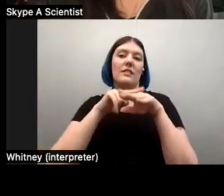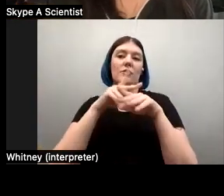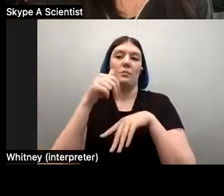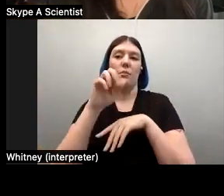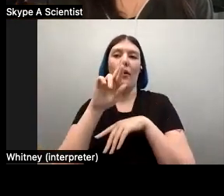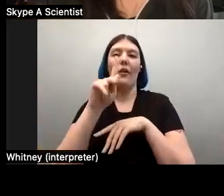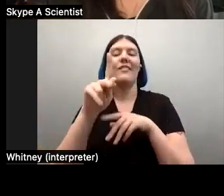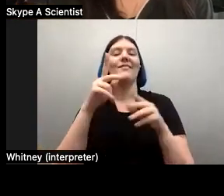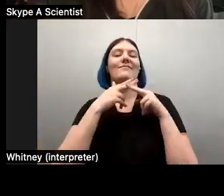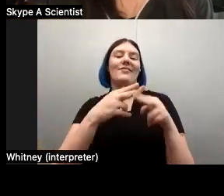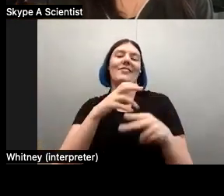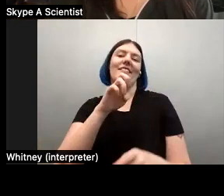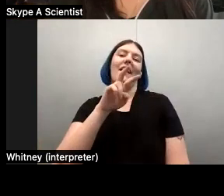Everglades.